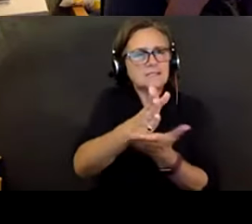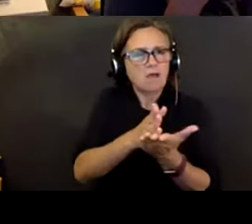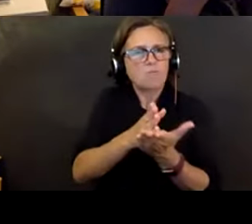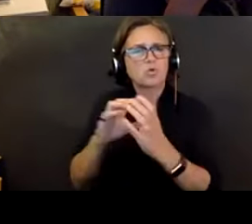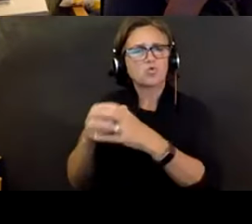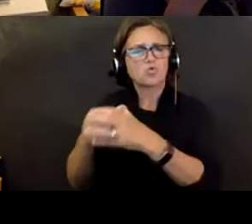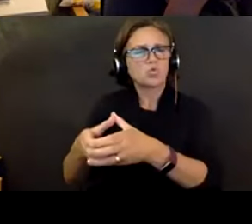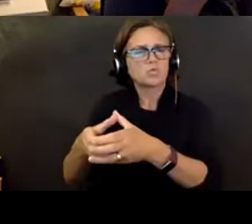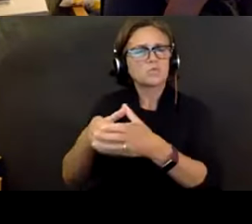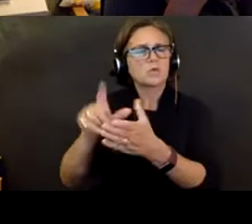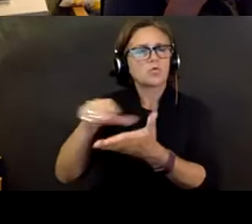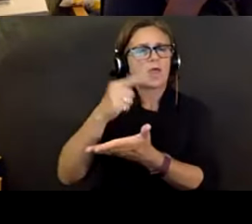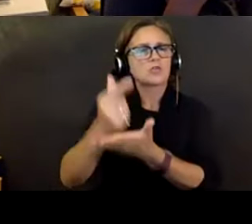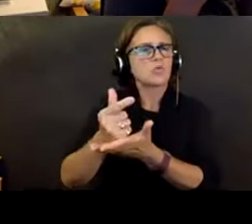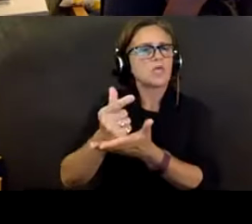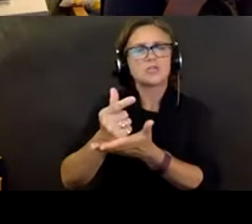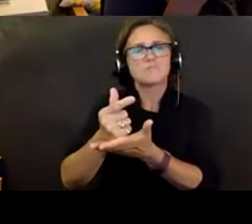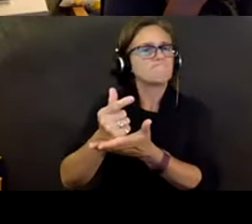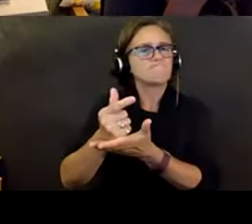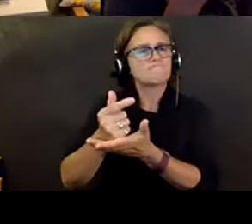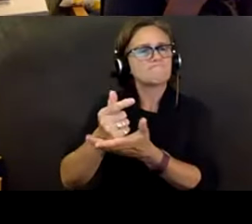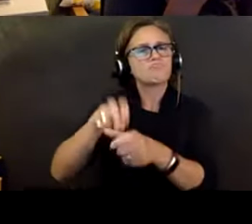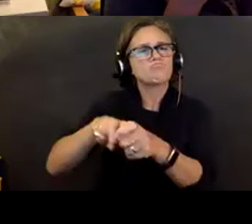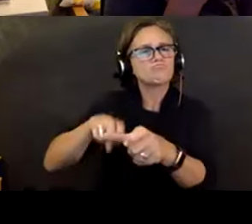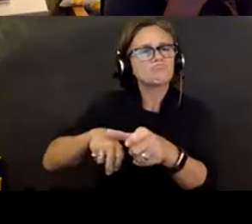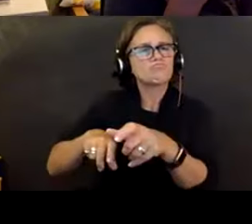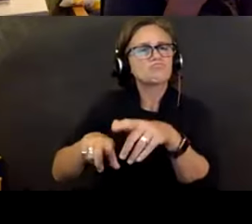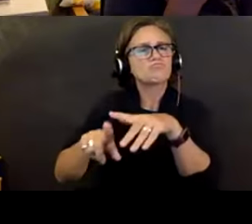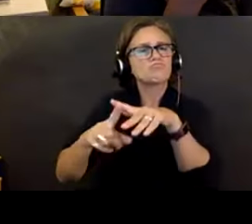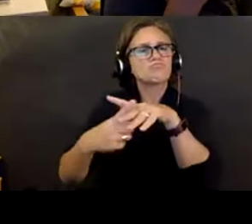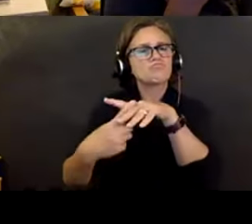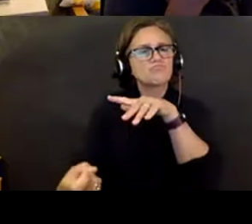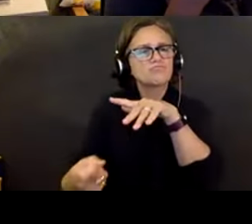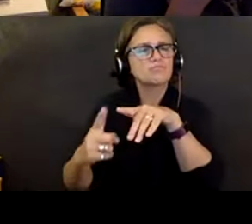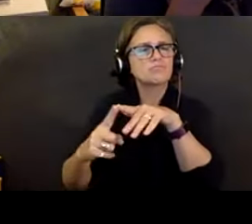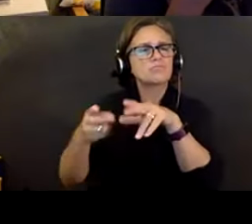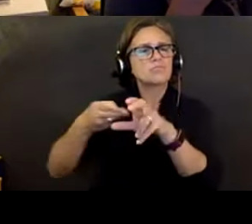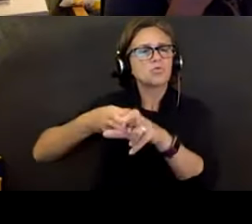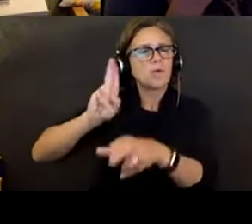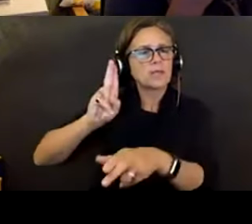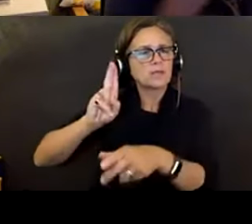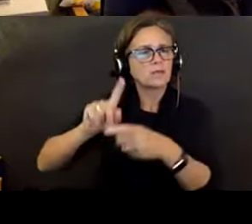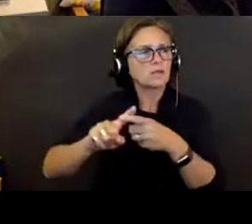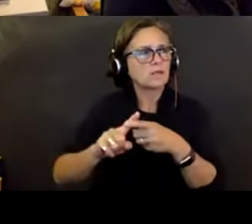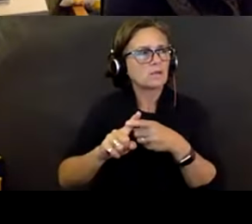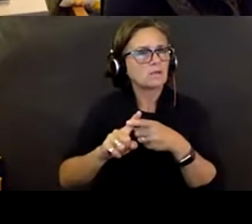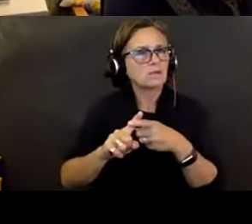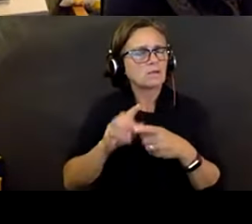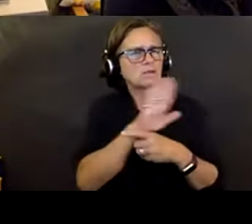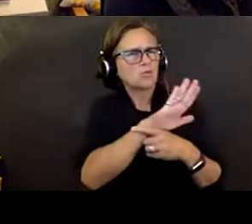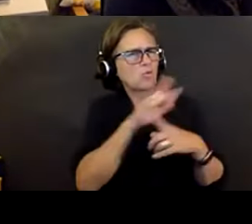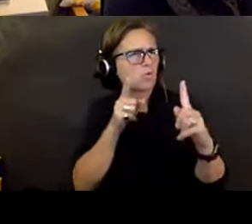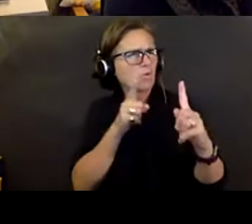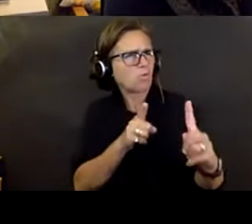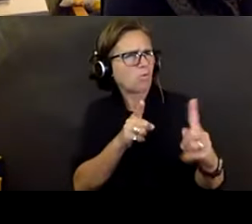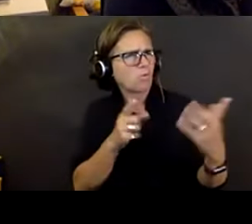that might be one way to do it, right? What's the win? Our ultimate win is to get kids to be successful, right? However you